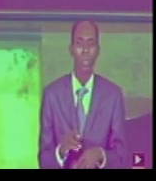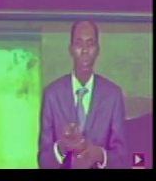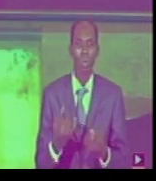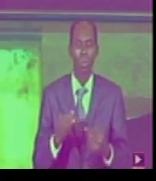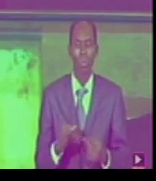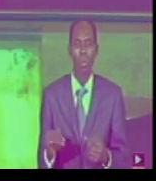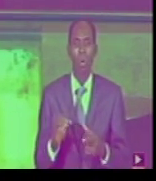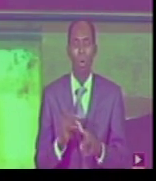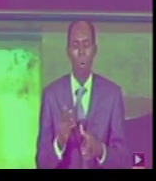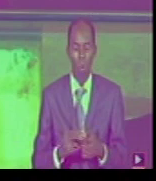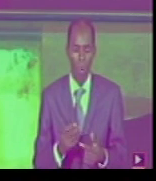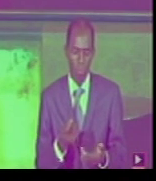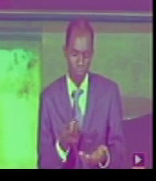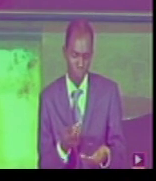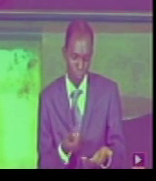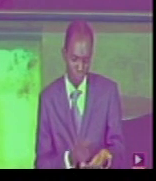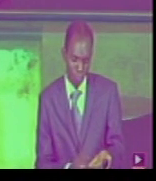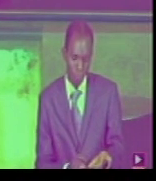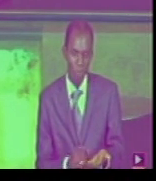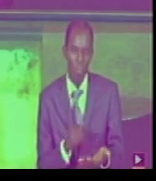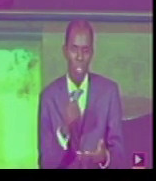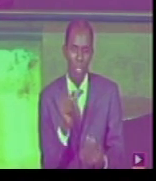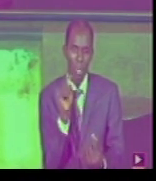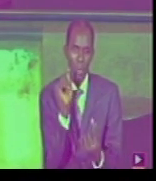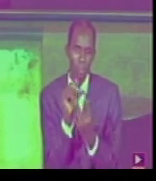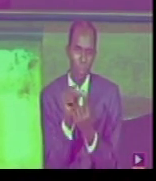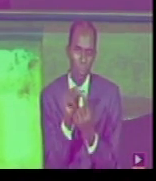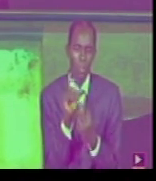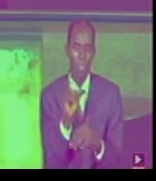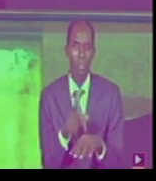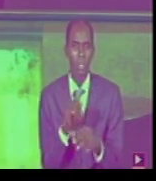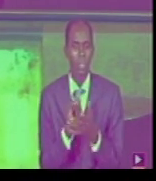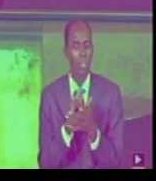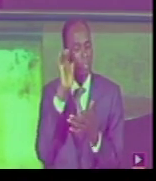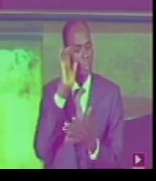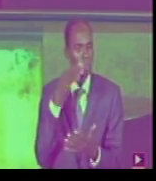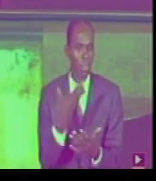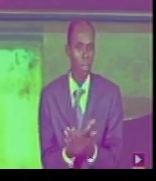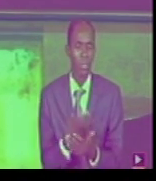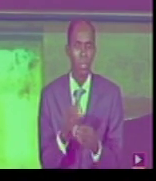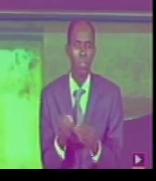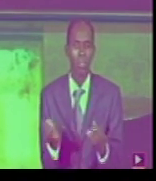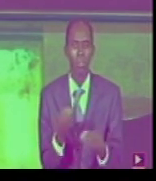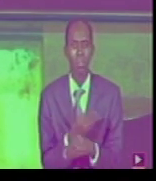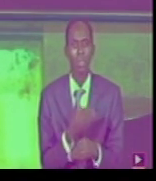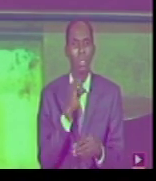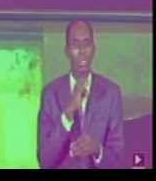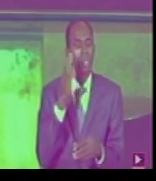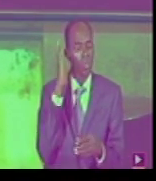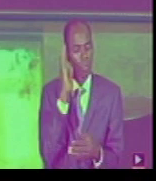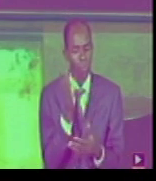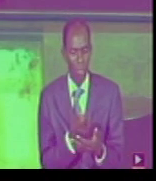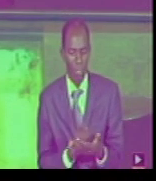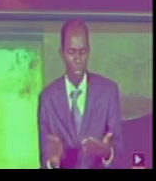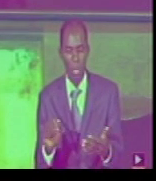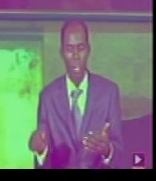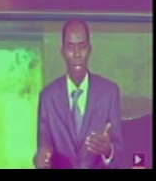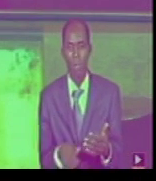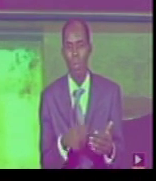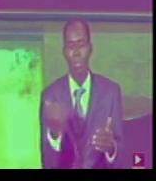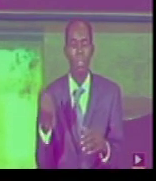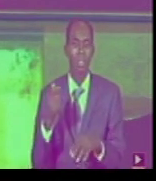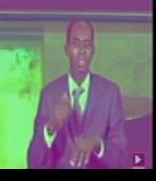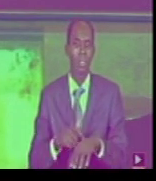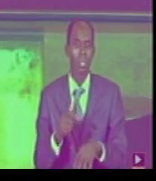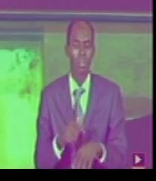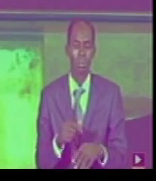exact time that she came to the office is going to sign another time. Peculiarity.